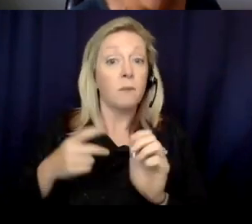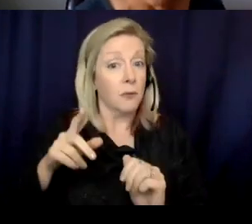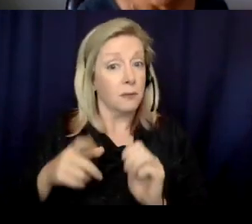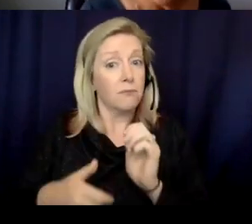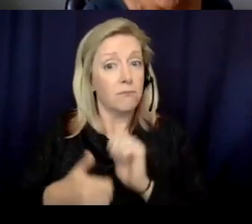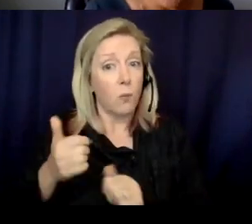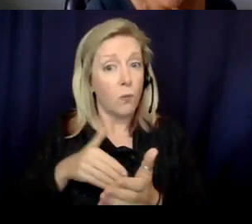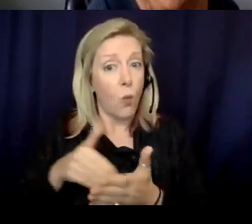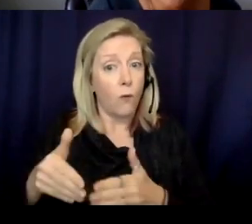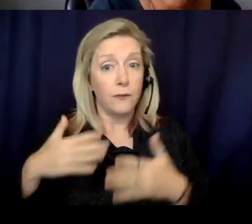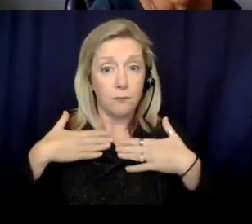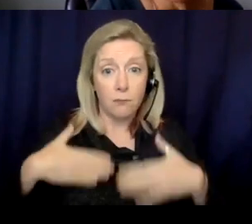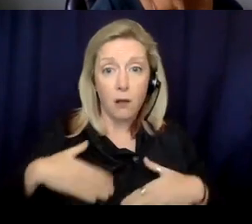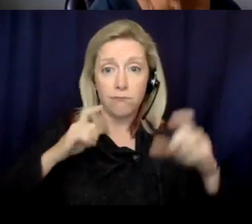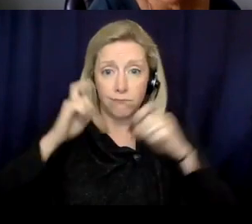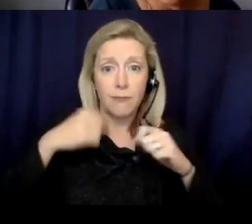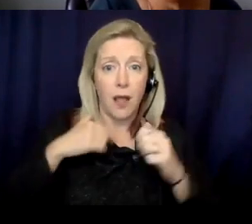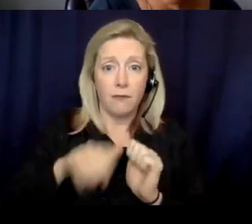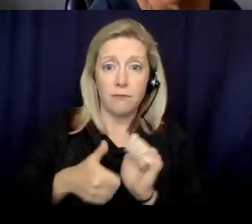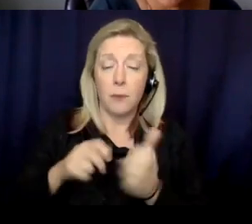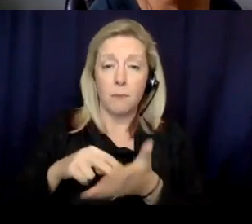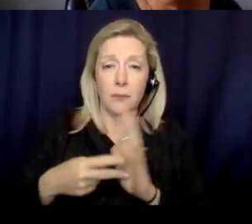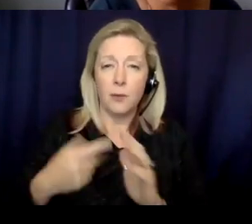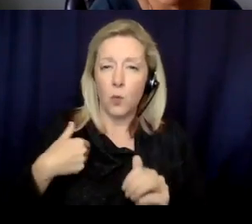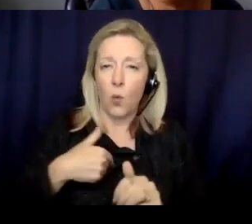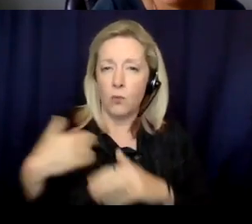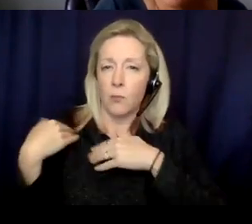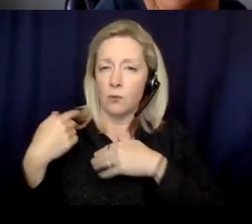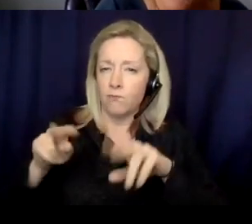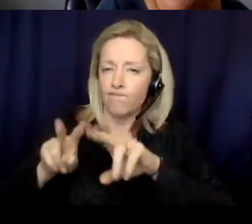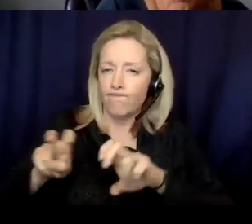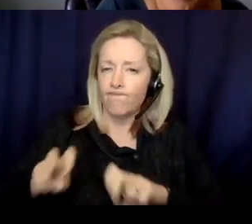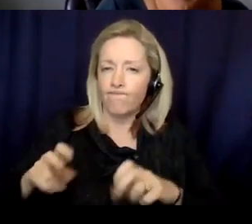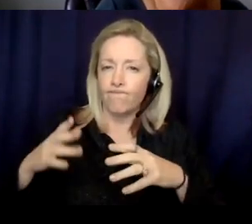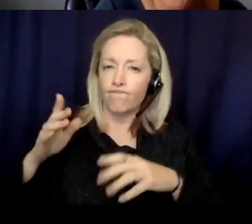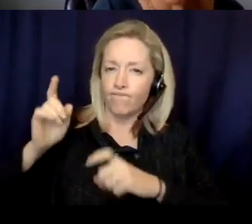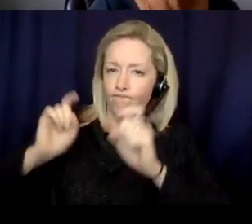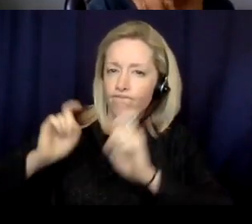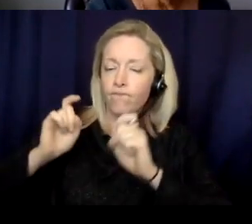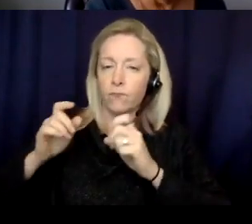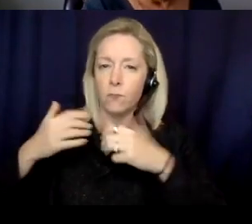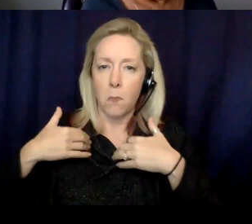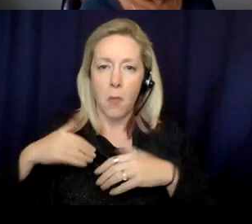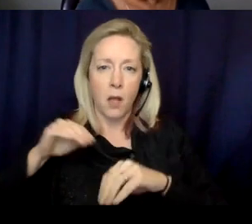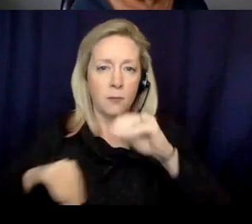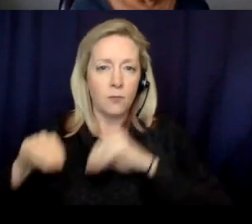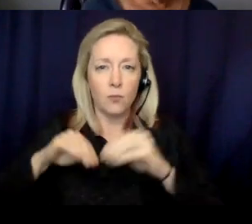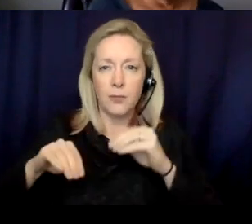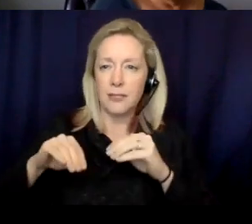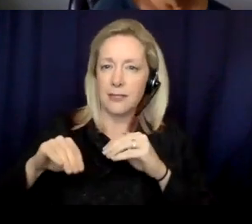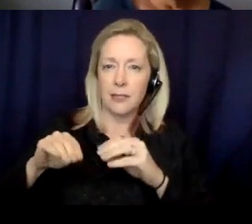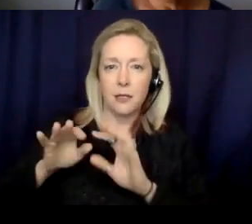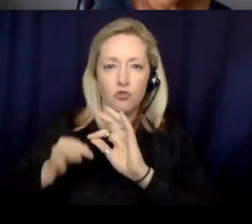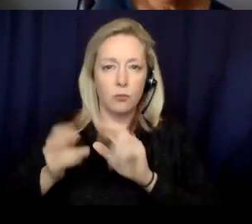happen, but we're really looking at their behavior as communication as we move forward in this. Okay,